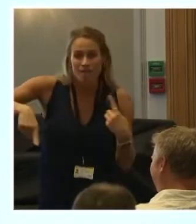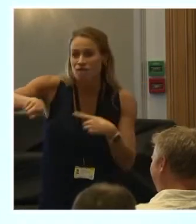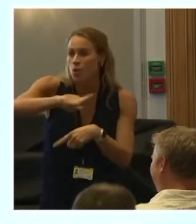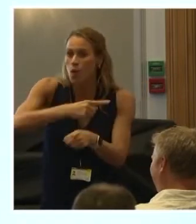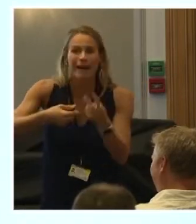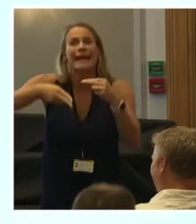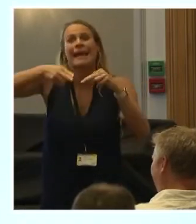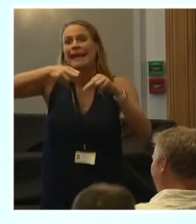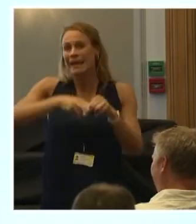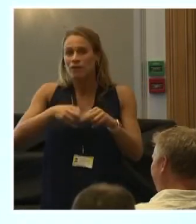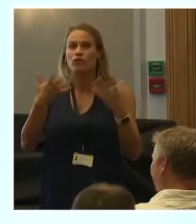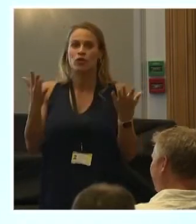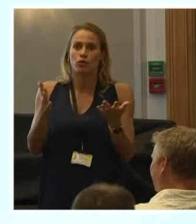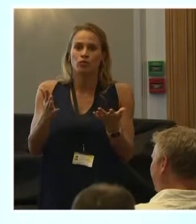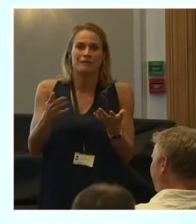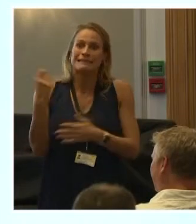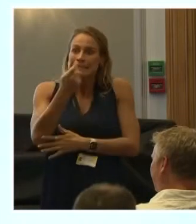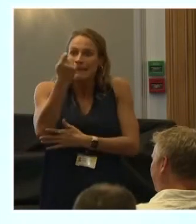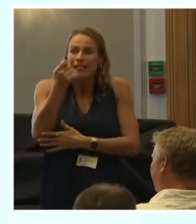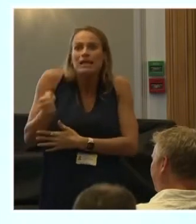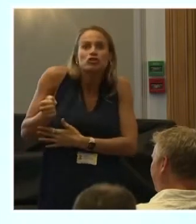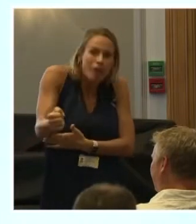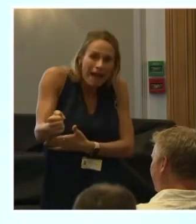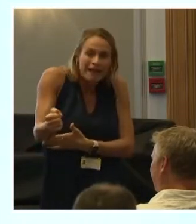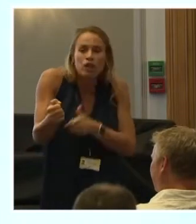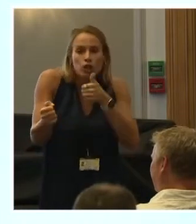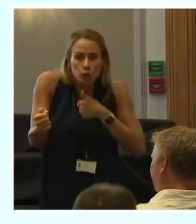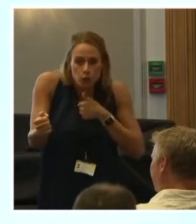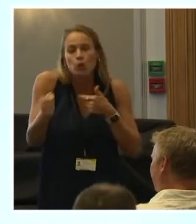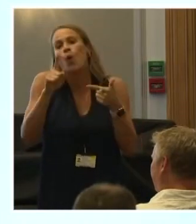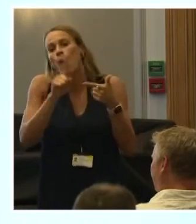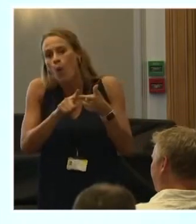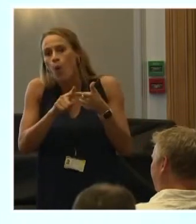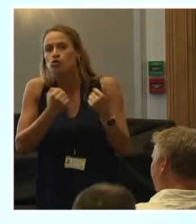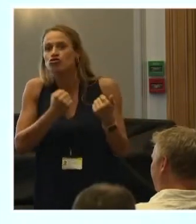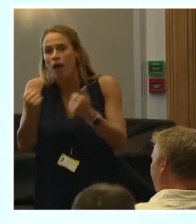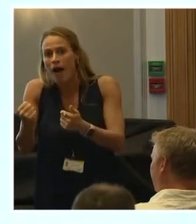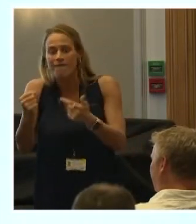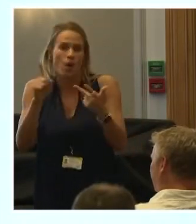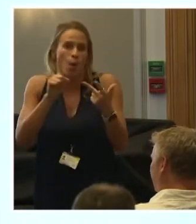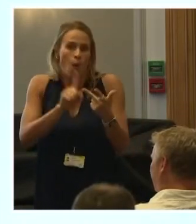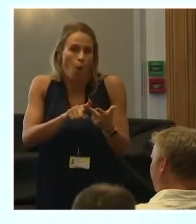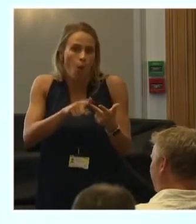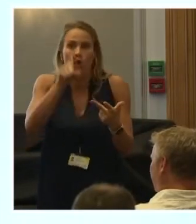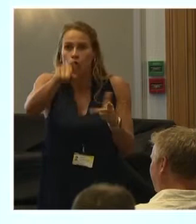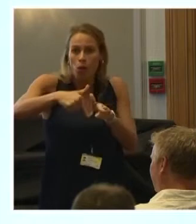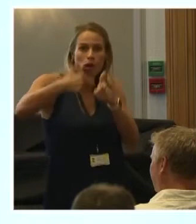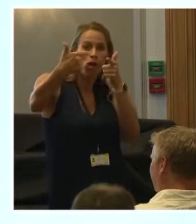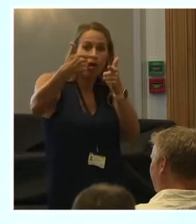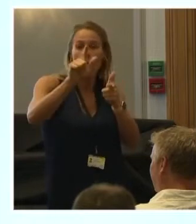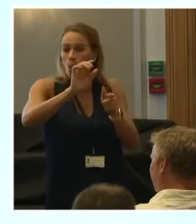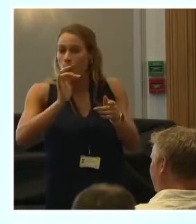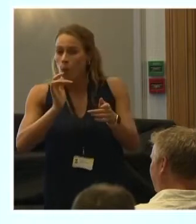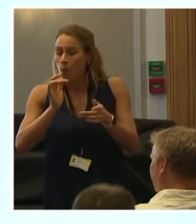have made the train system, or you've got here otherwise, or you're on the miracle of Wi-Fi, which is what we've all become